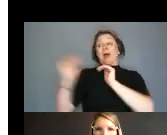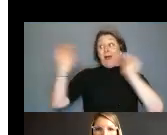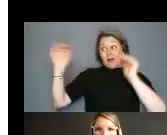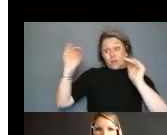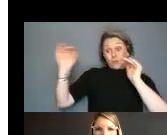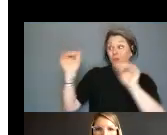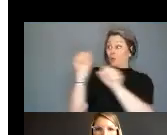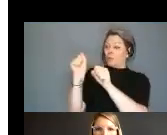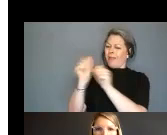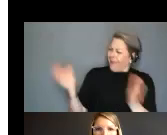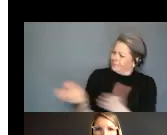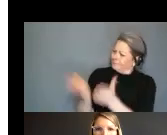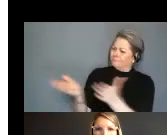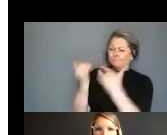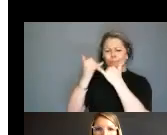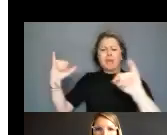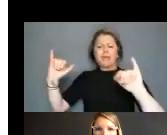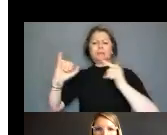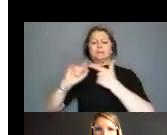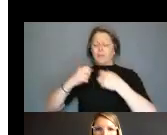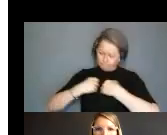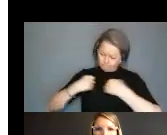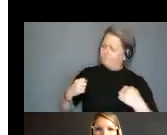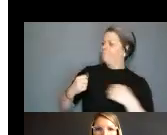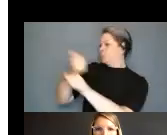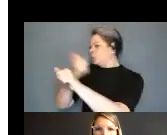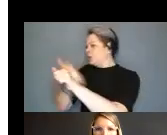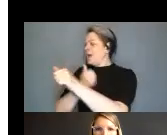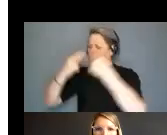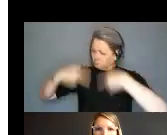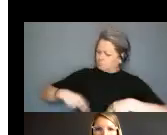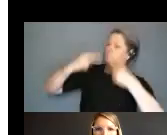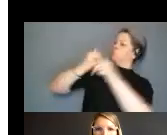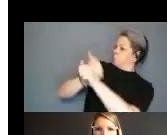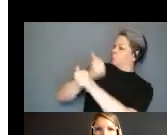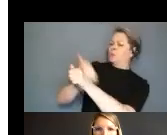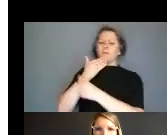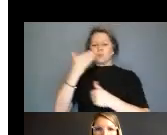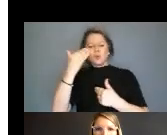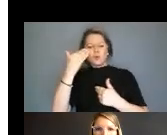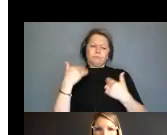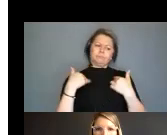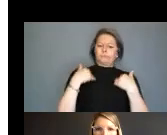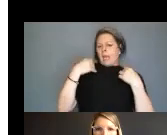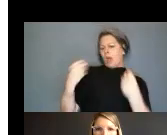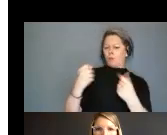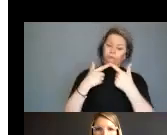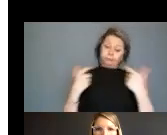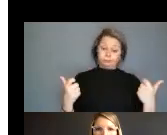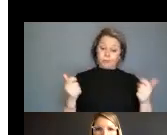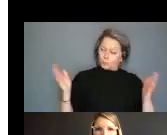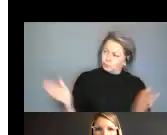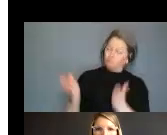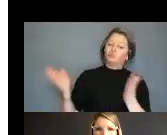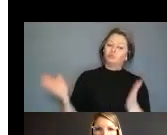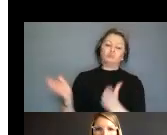and self-realization and all these other excellent principles that, all of us good health folks work towards, if